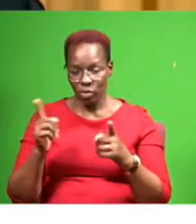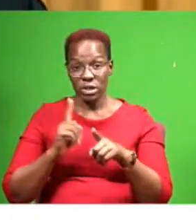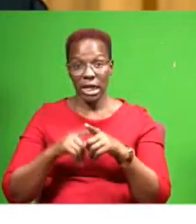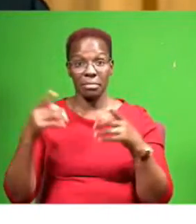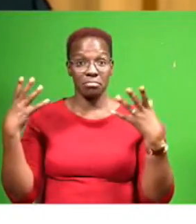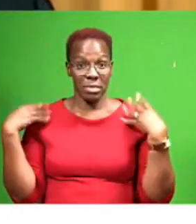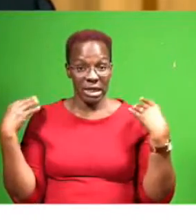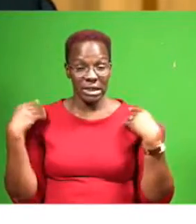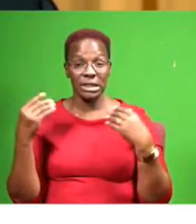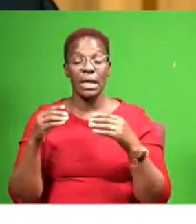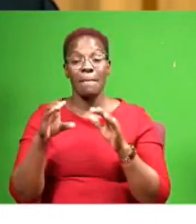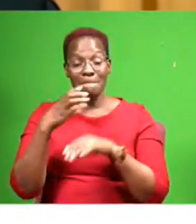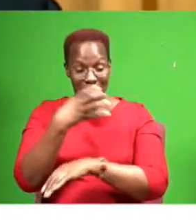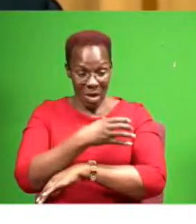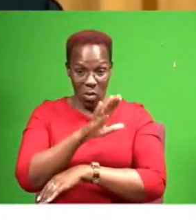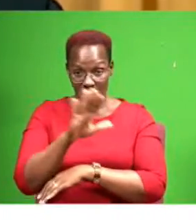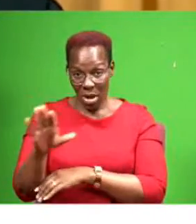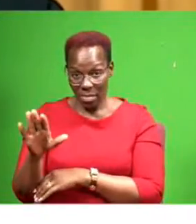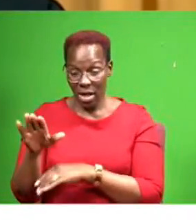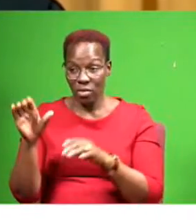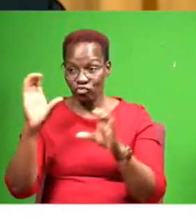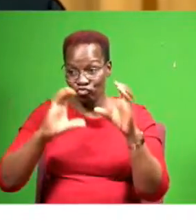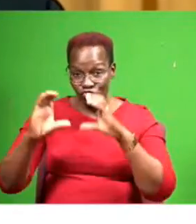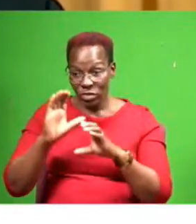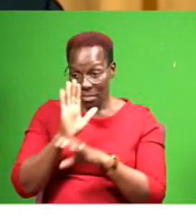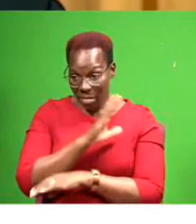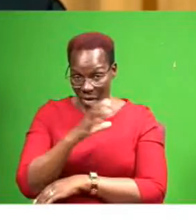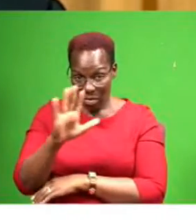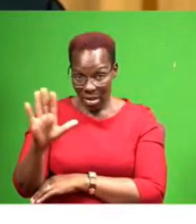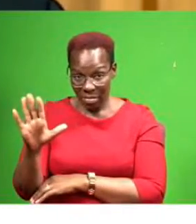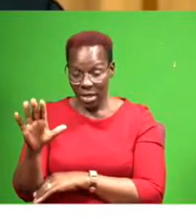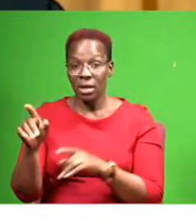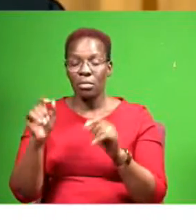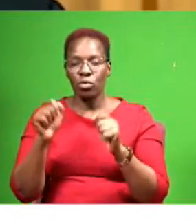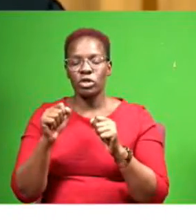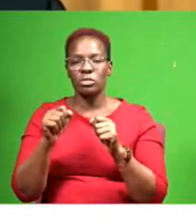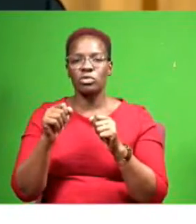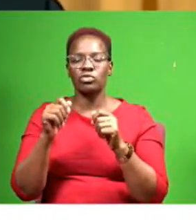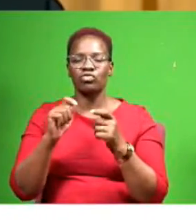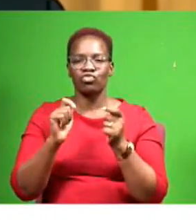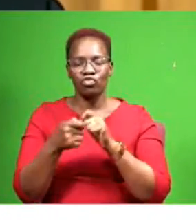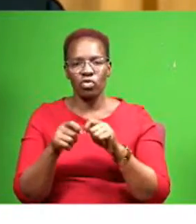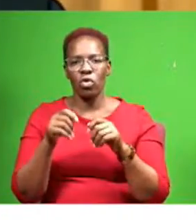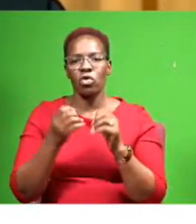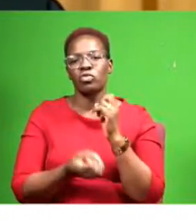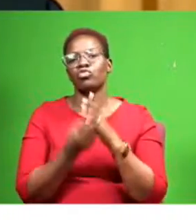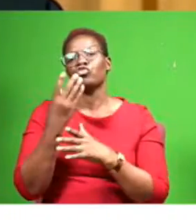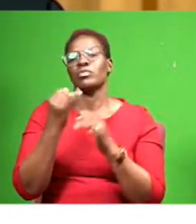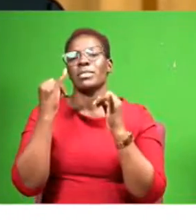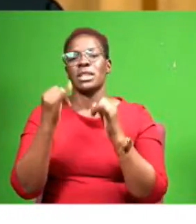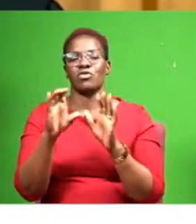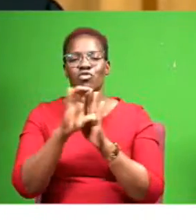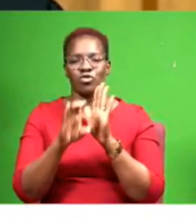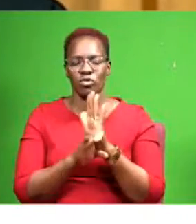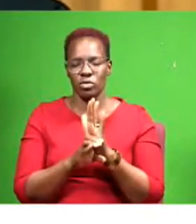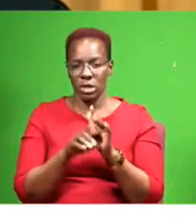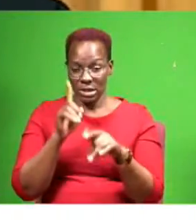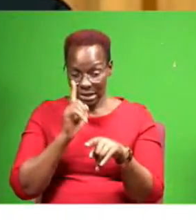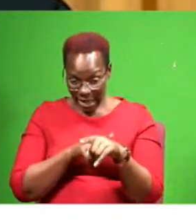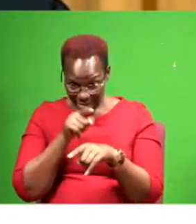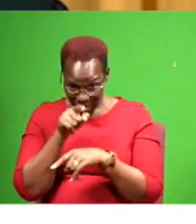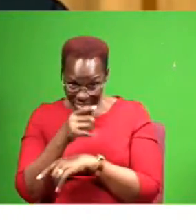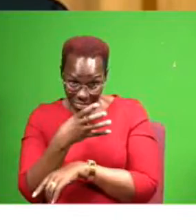constituent power, can abrogate their constitution or make a new constitution, and that the exercise of that constituent